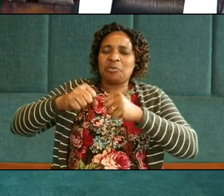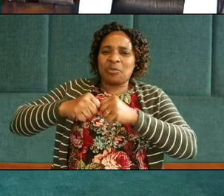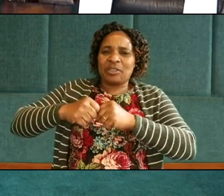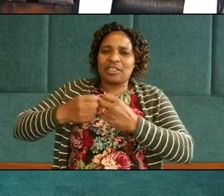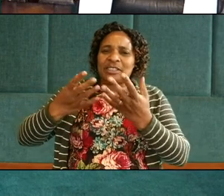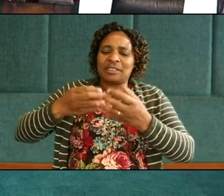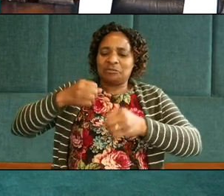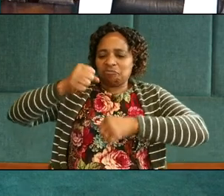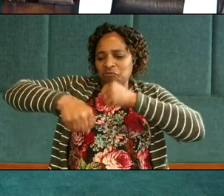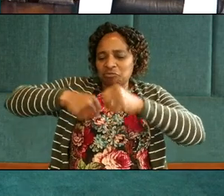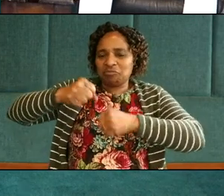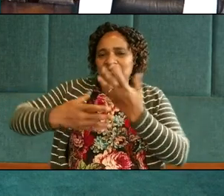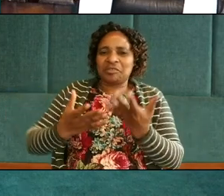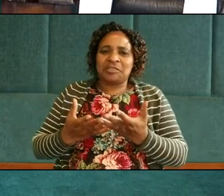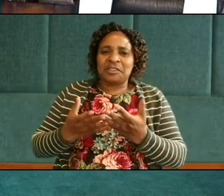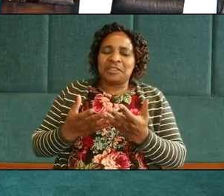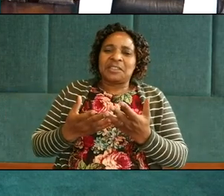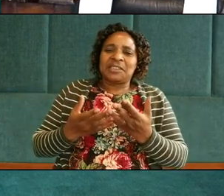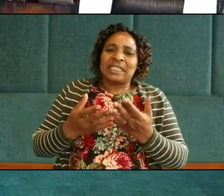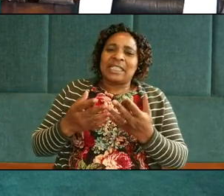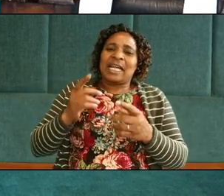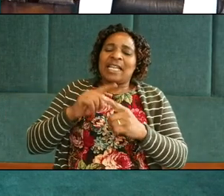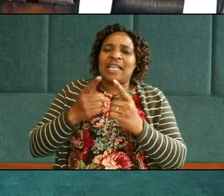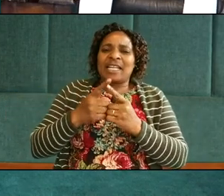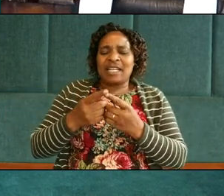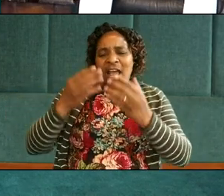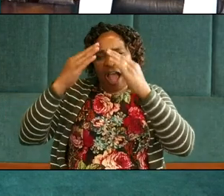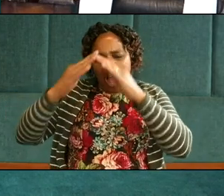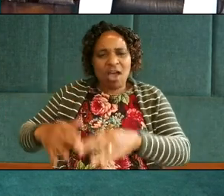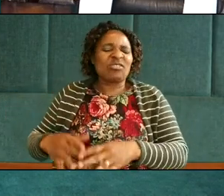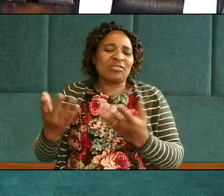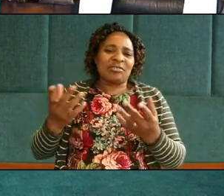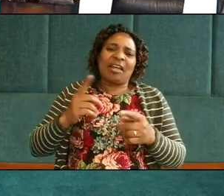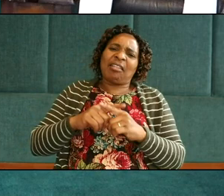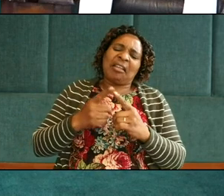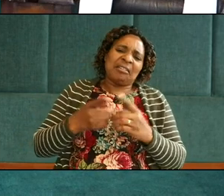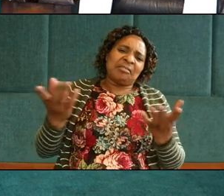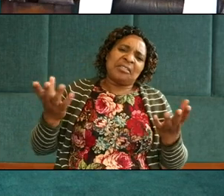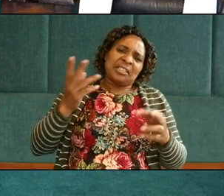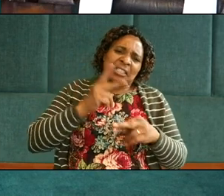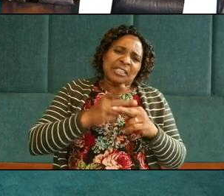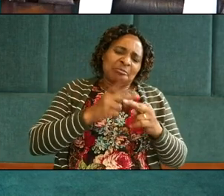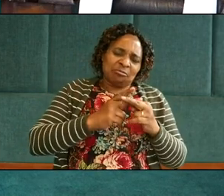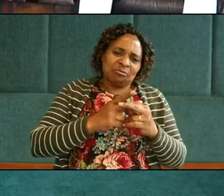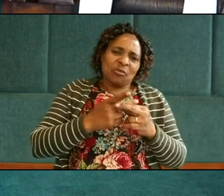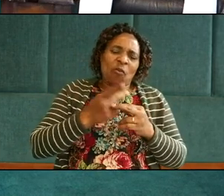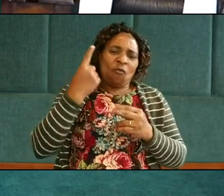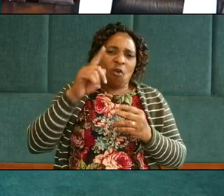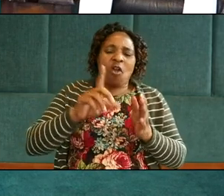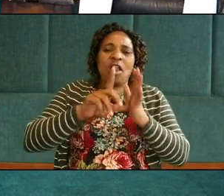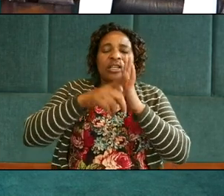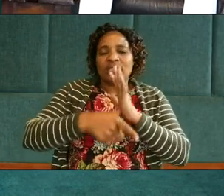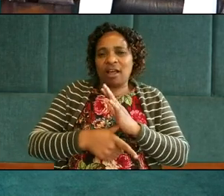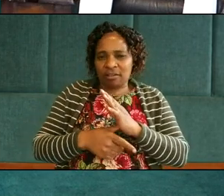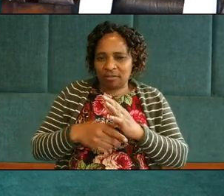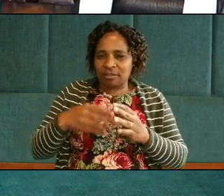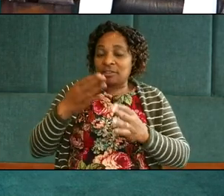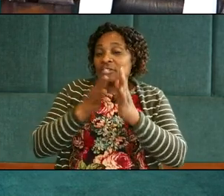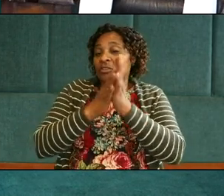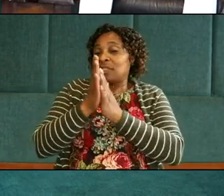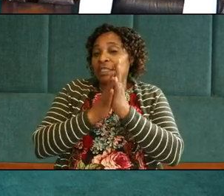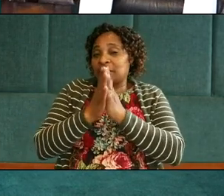sports bike. And then, maybe a house, and then, you know, keep the rest for later. Yeah.